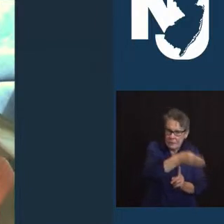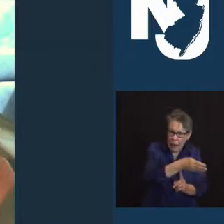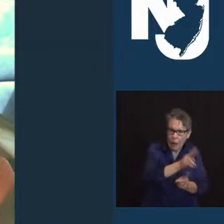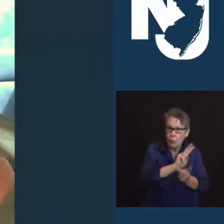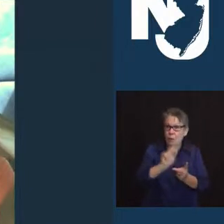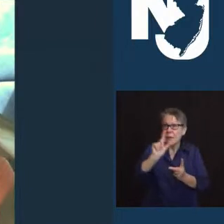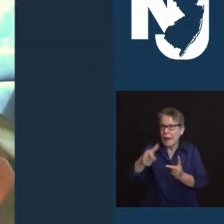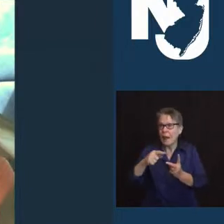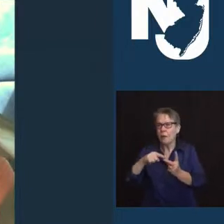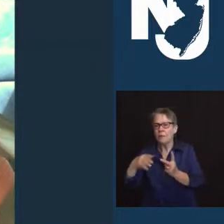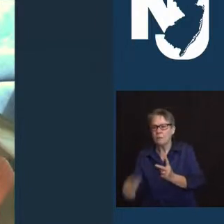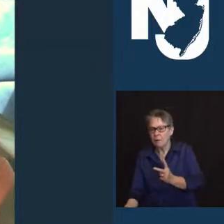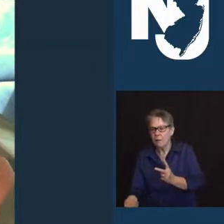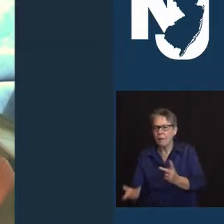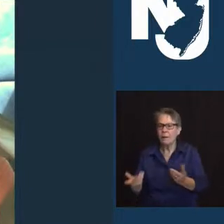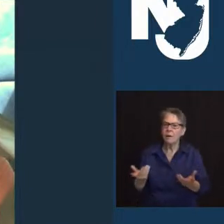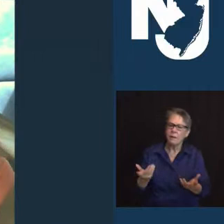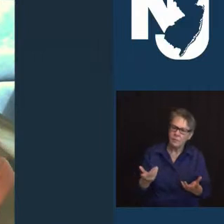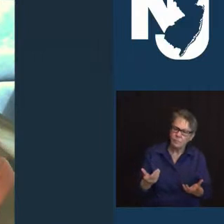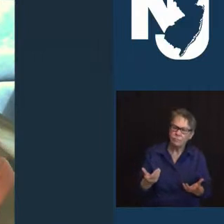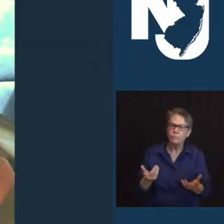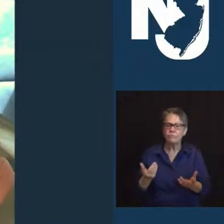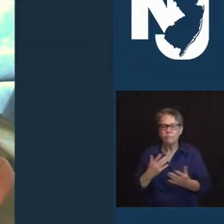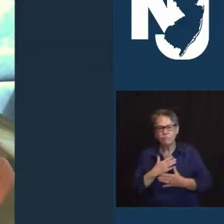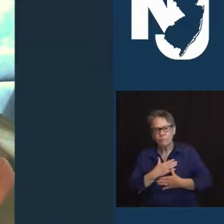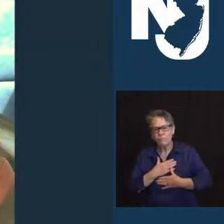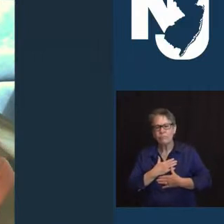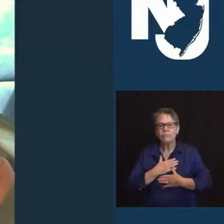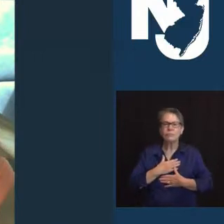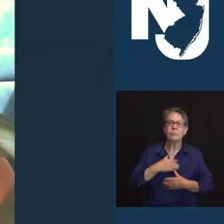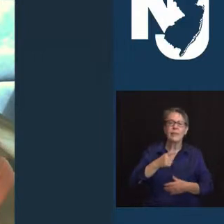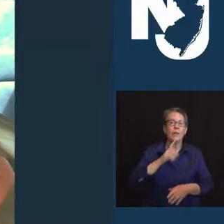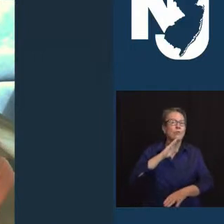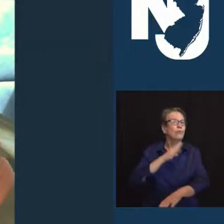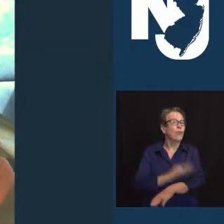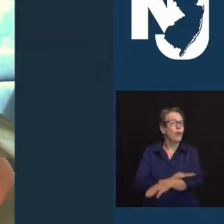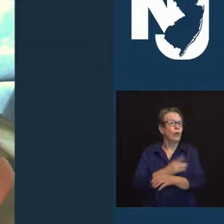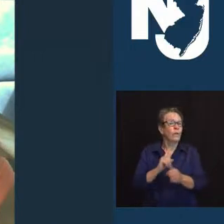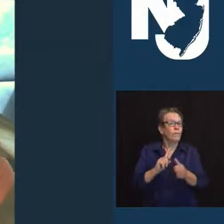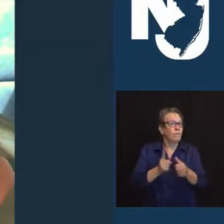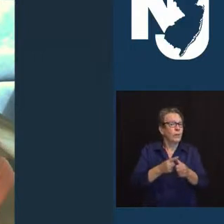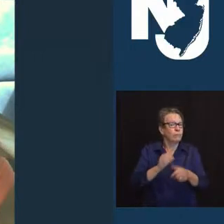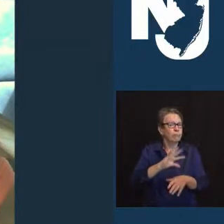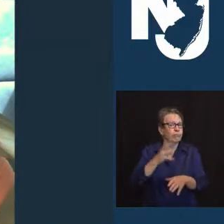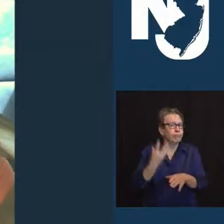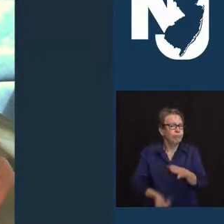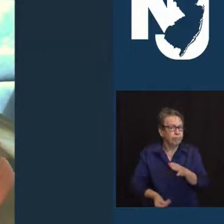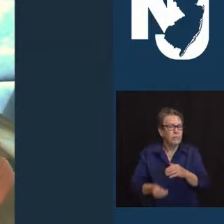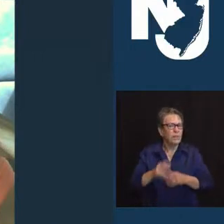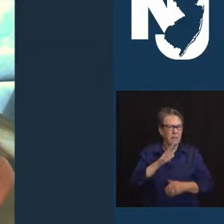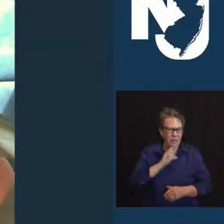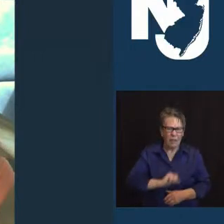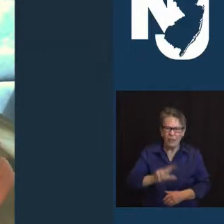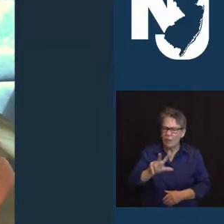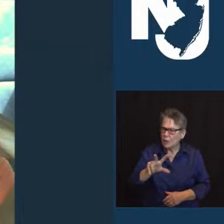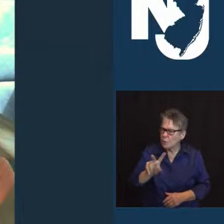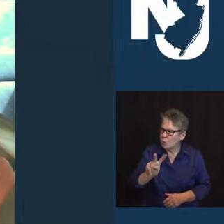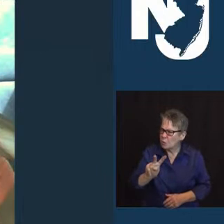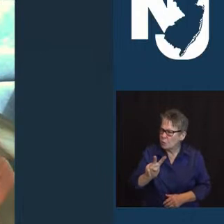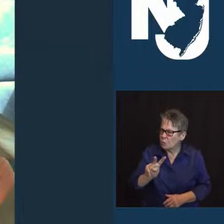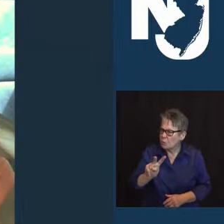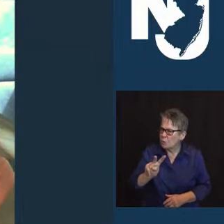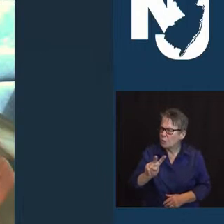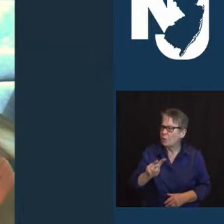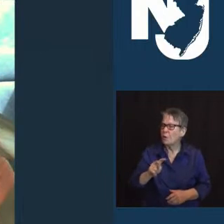the age of just 32 years old. Avis, again on the left, an immigrant from Jamaica, worked at Howmet